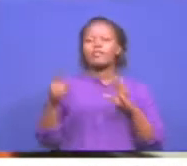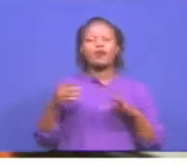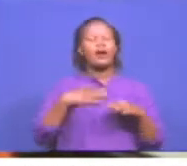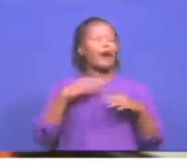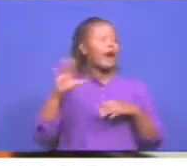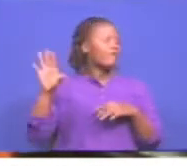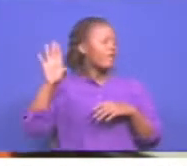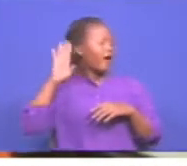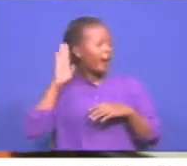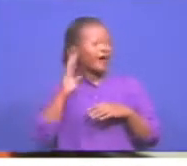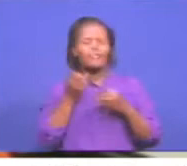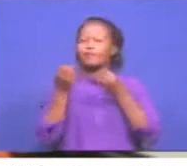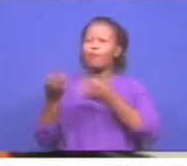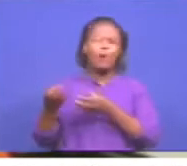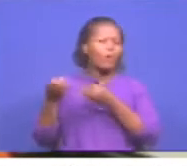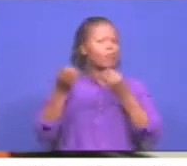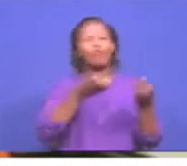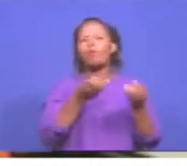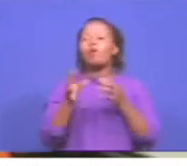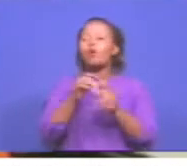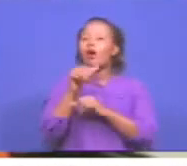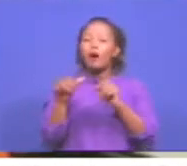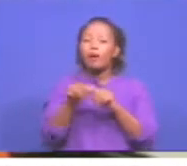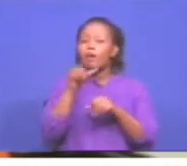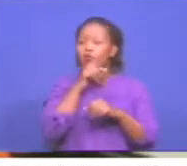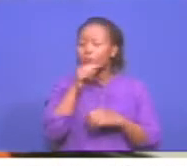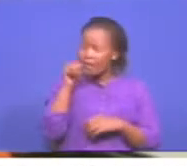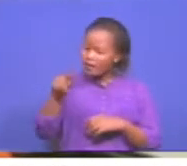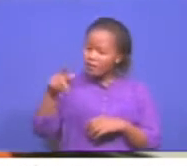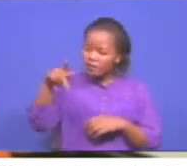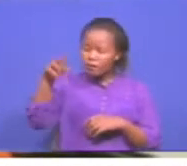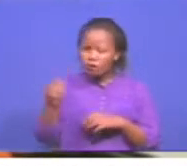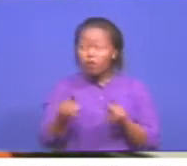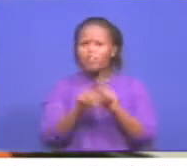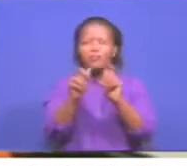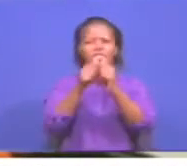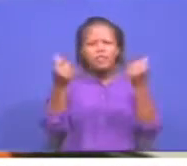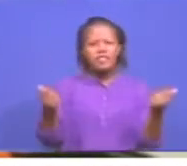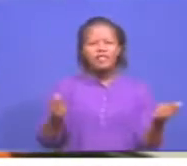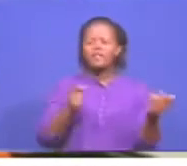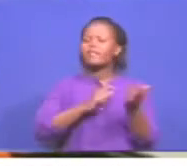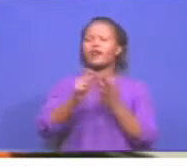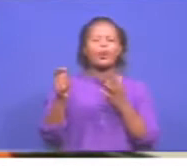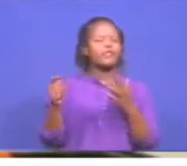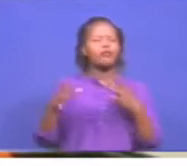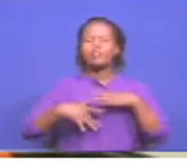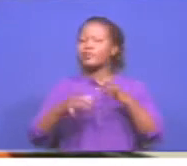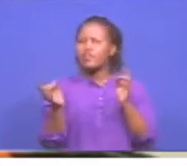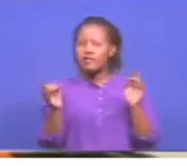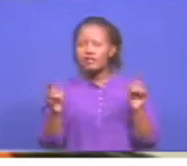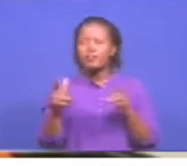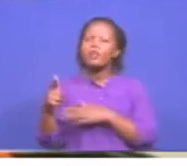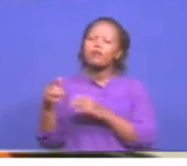about PO, and we continue to hear, you know, in the newspapers. I was reading very interesting anecdotes, radio